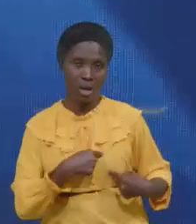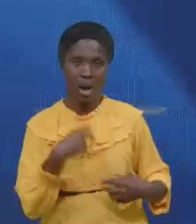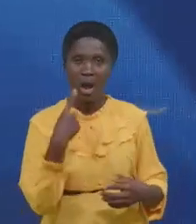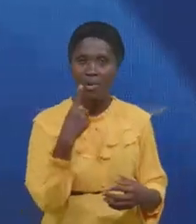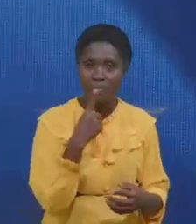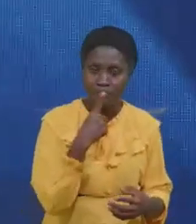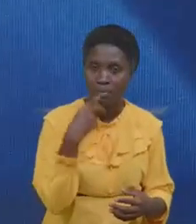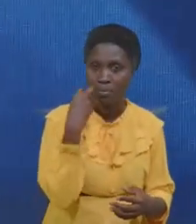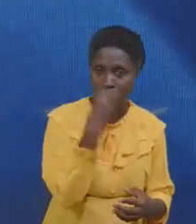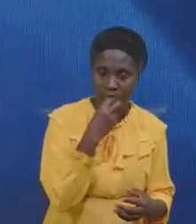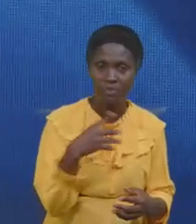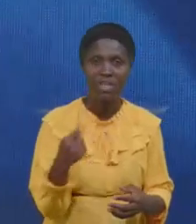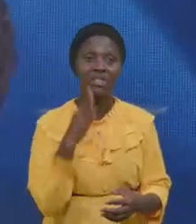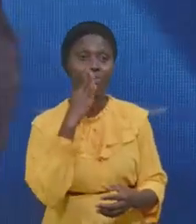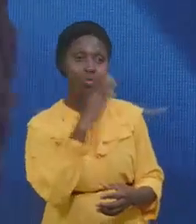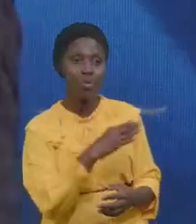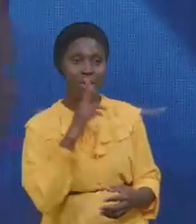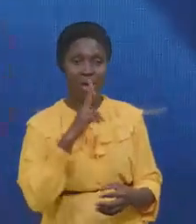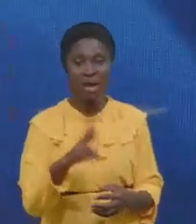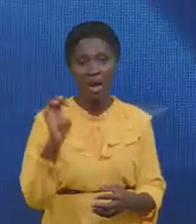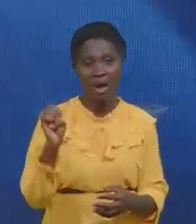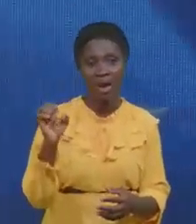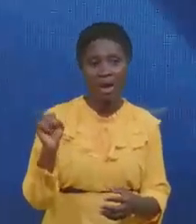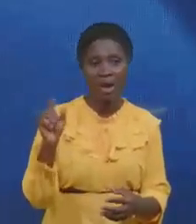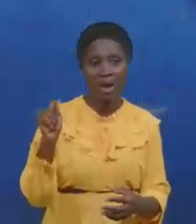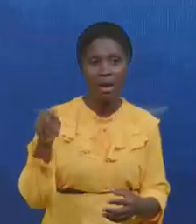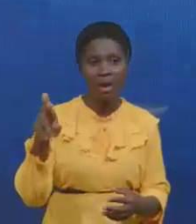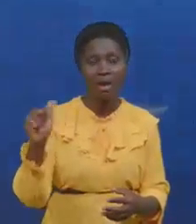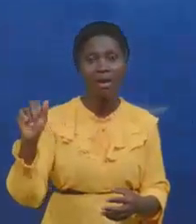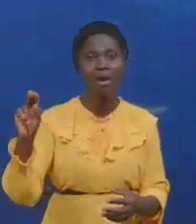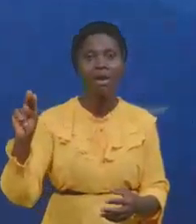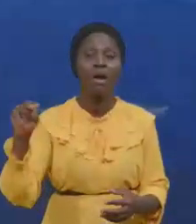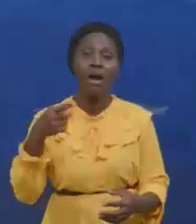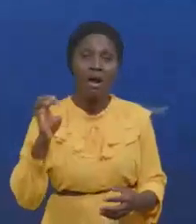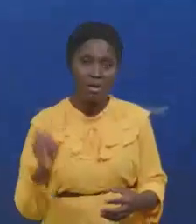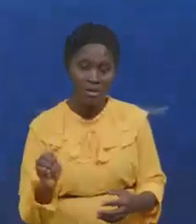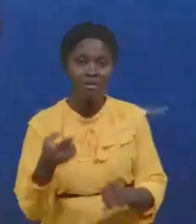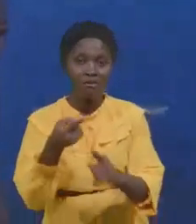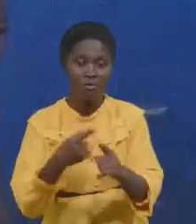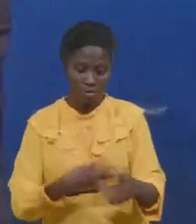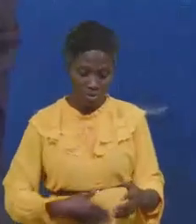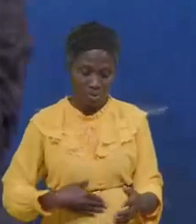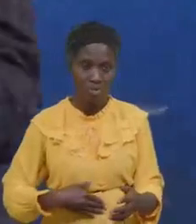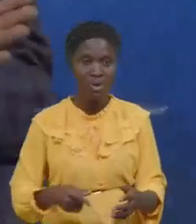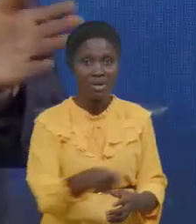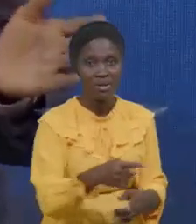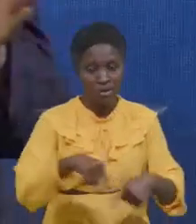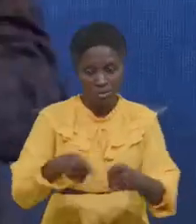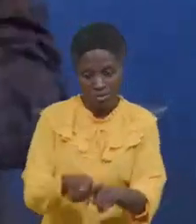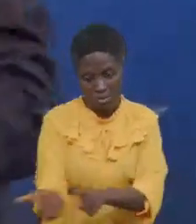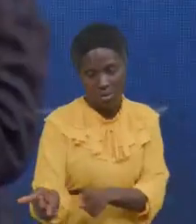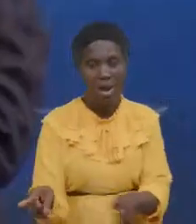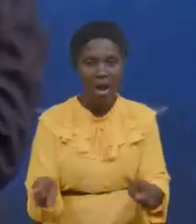The wicked are estranged from the womb. They go astray as soon as they